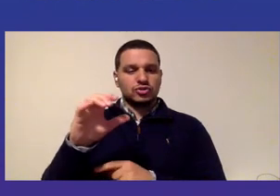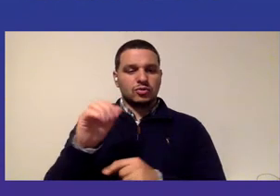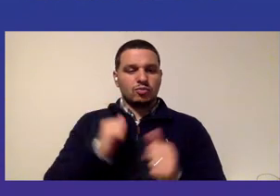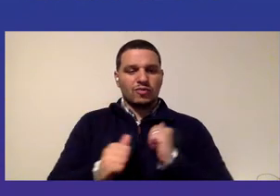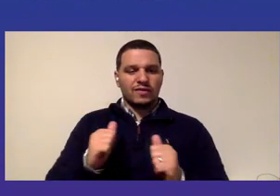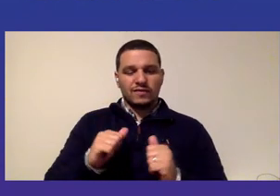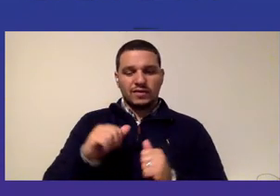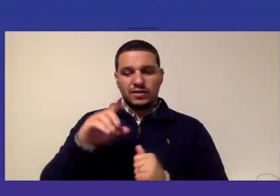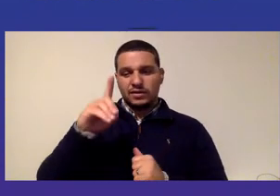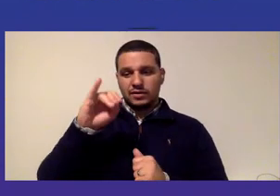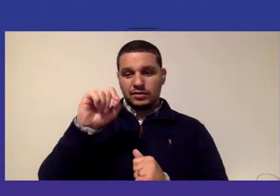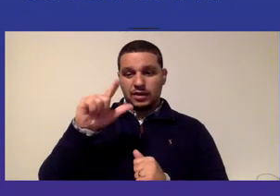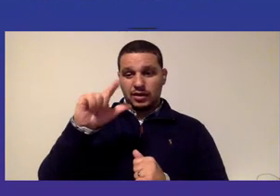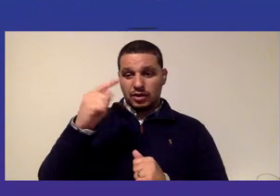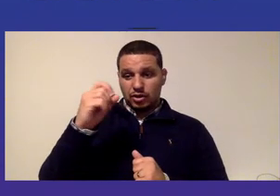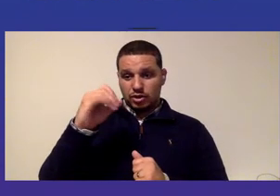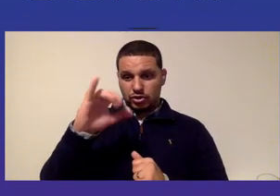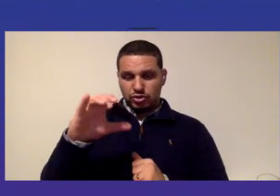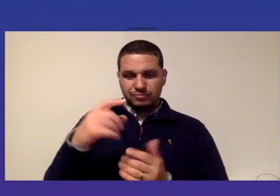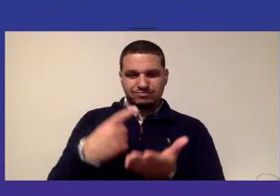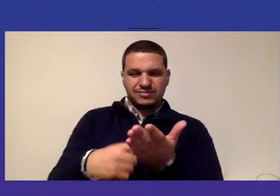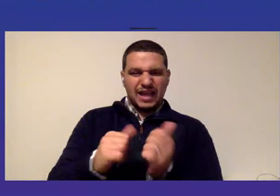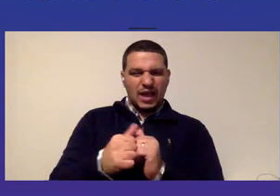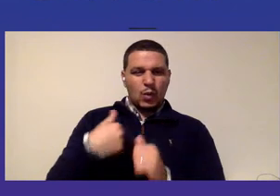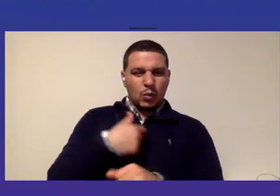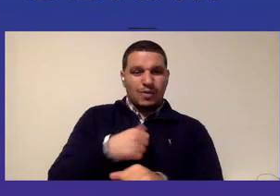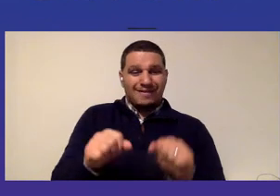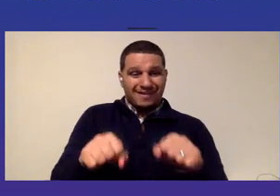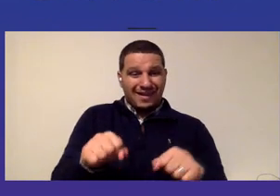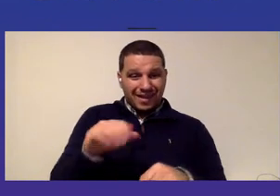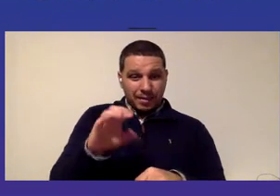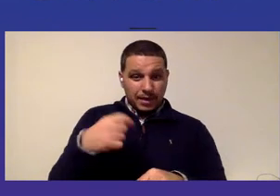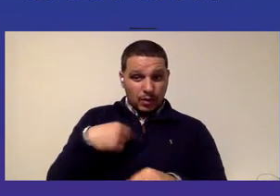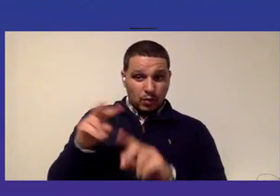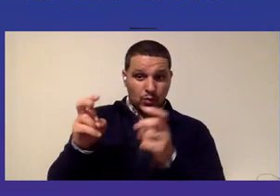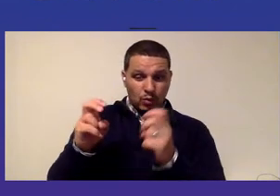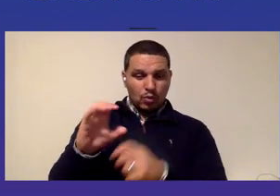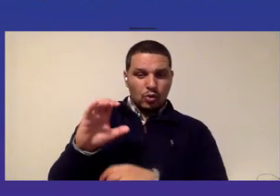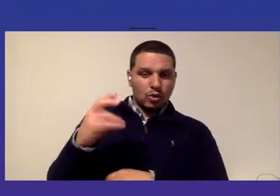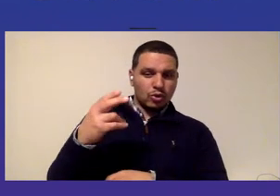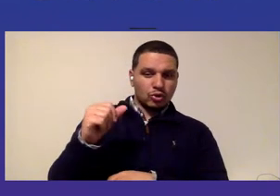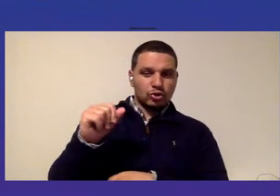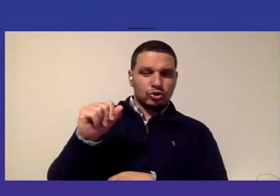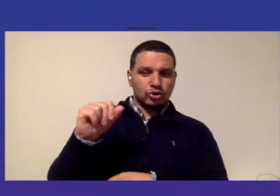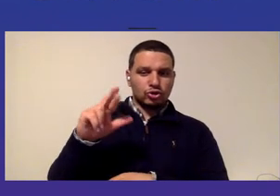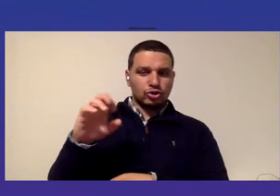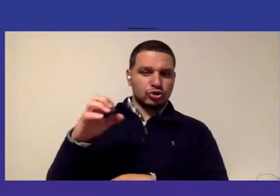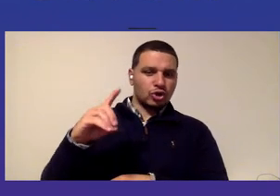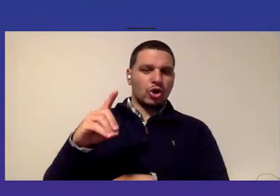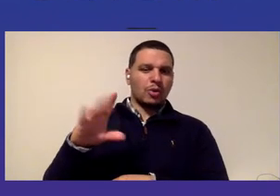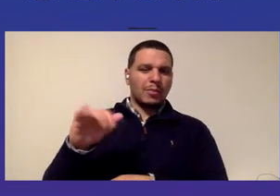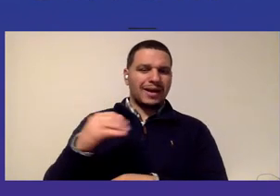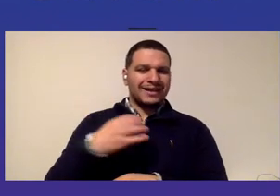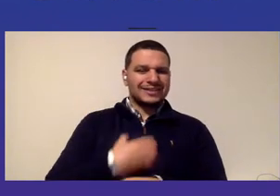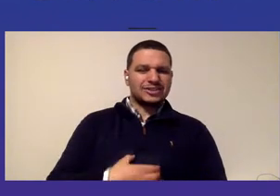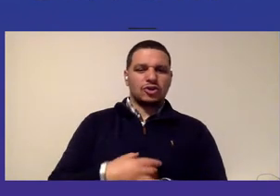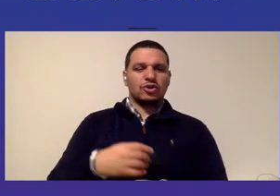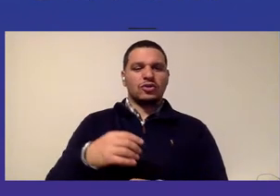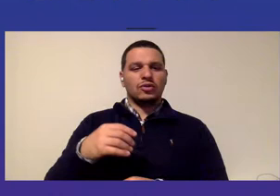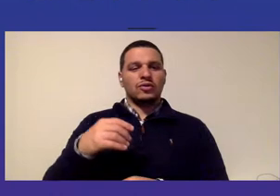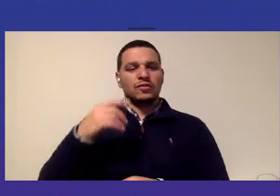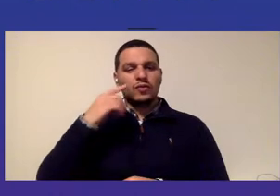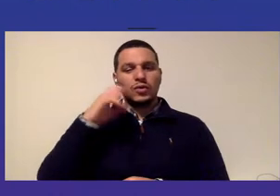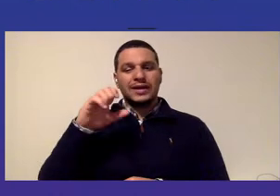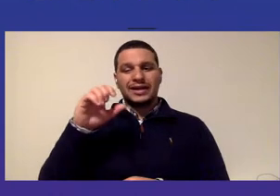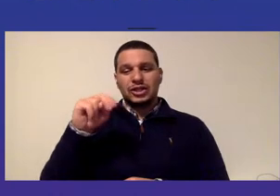the dialogic performative, to discuss how we can be, and I quote, charged by a desire for a generative and